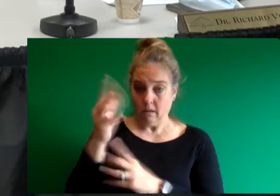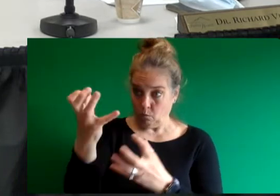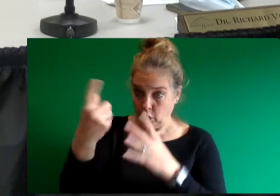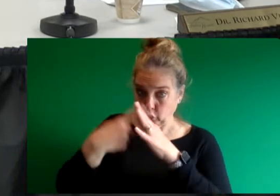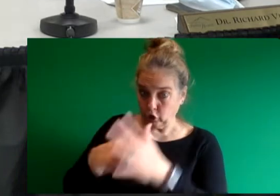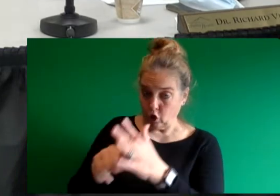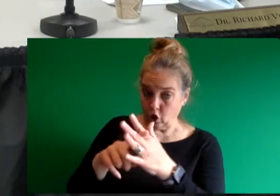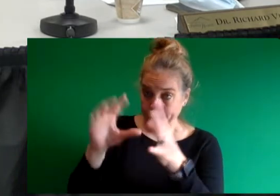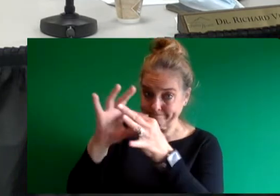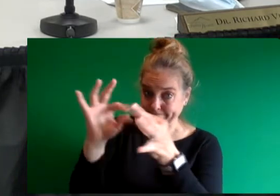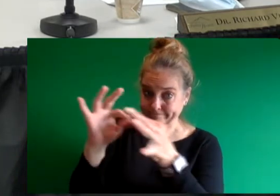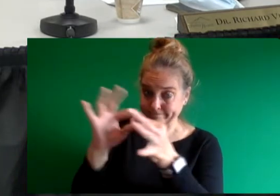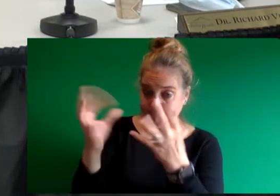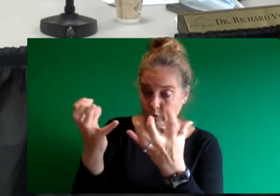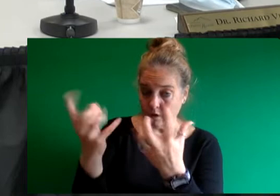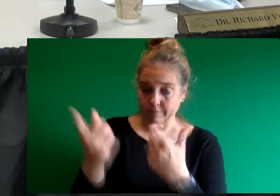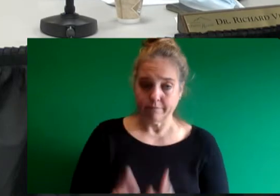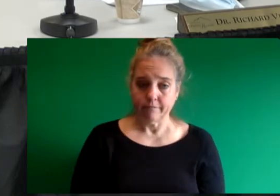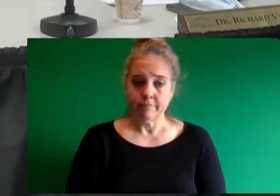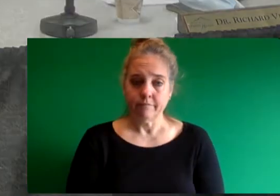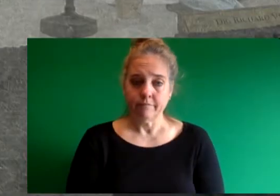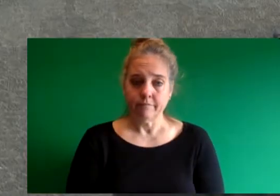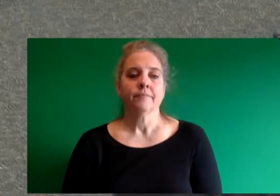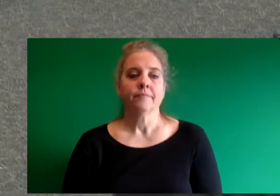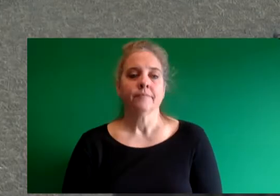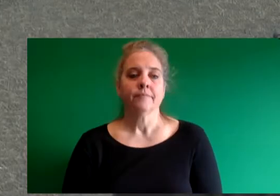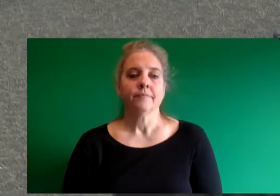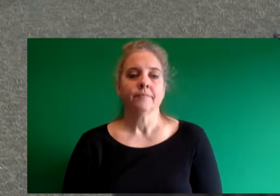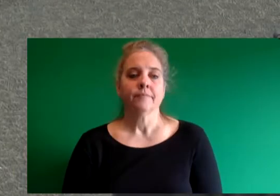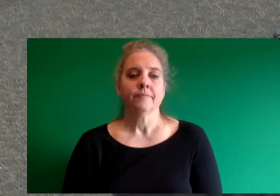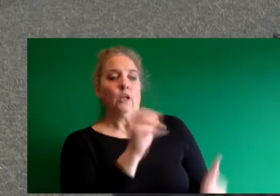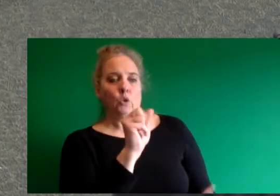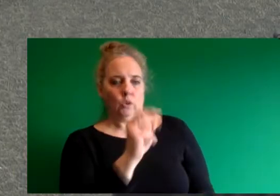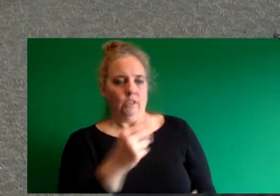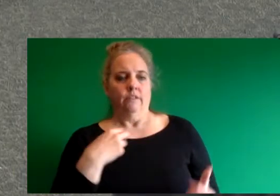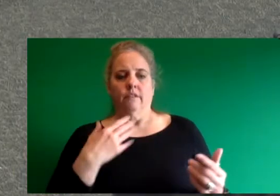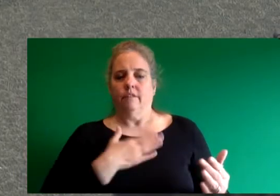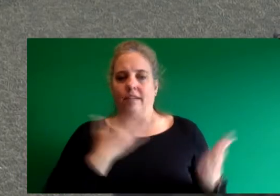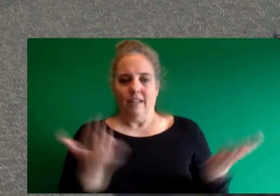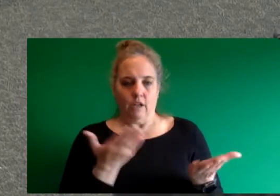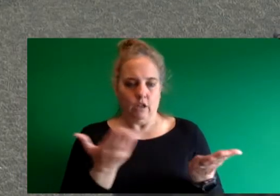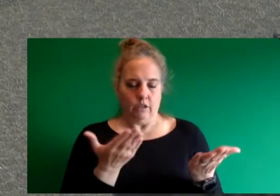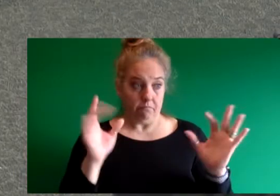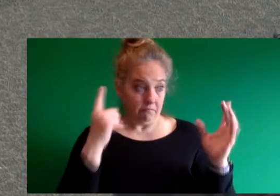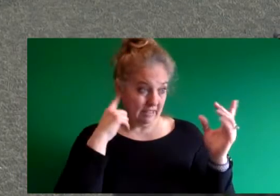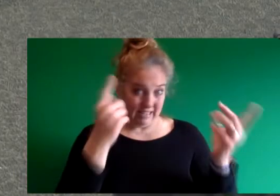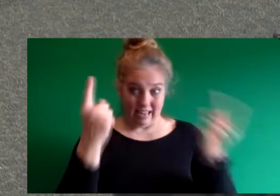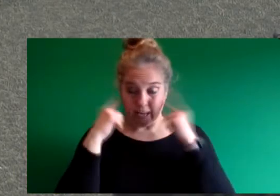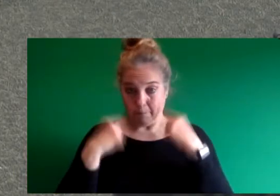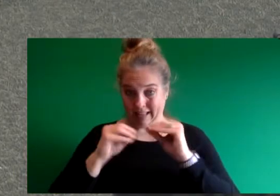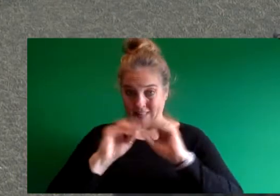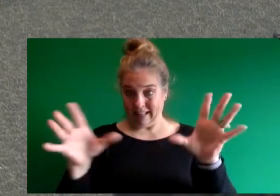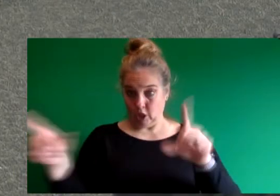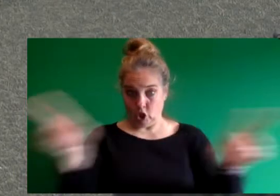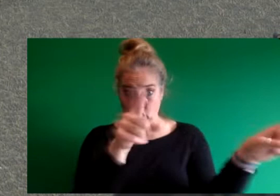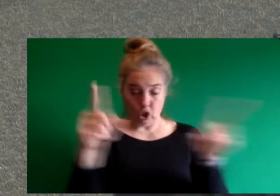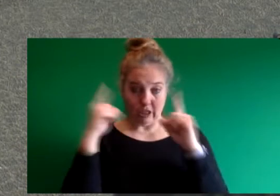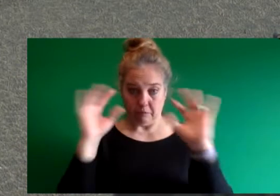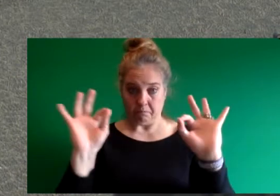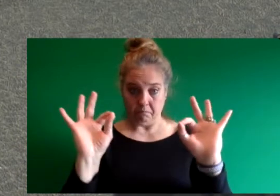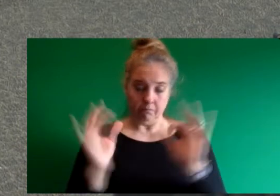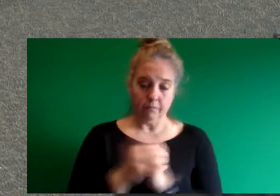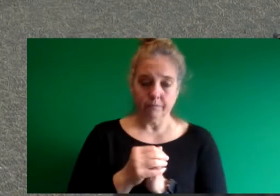Thank you, Susan. Glad to be here. Can you hear me okay? I usually make my terrible joke about muttering into the phone. I won't do that